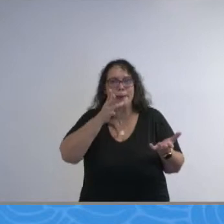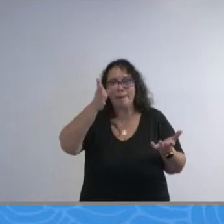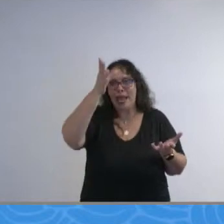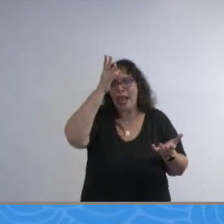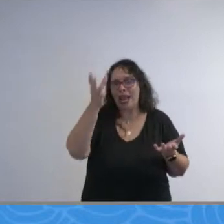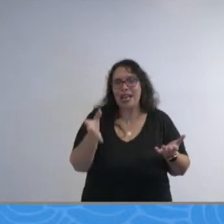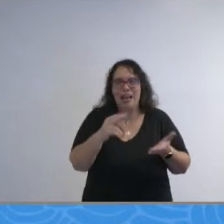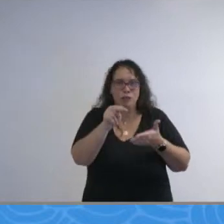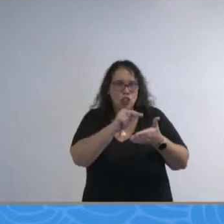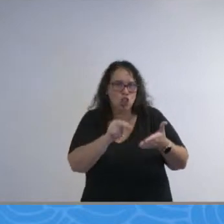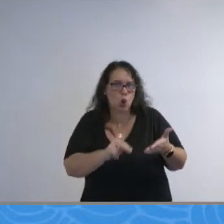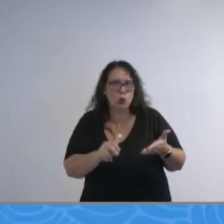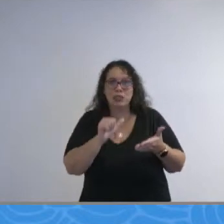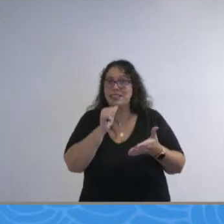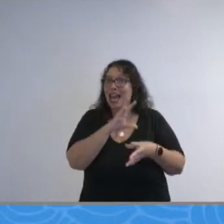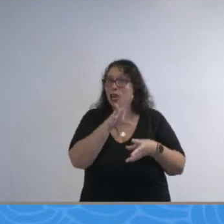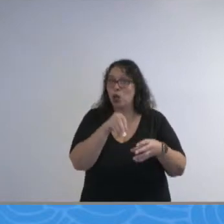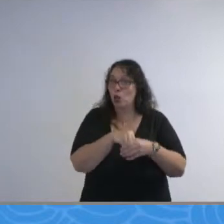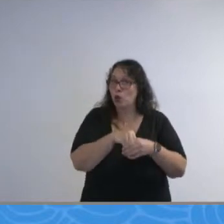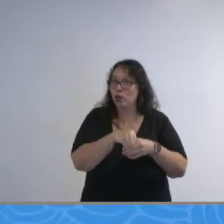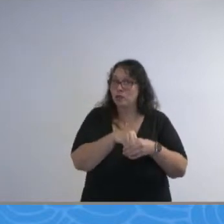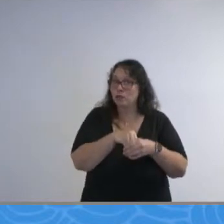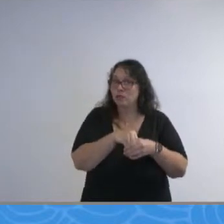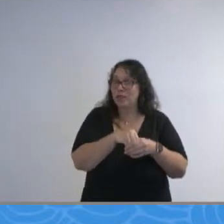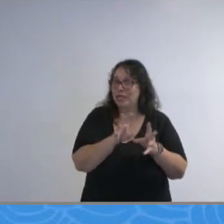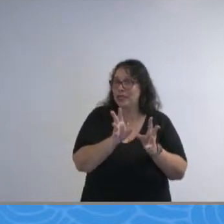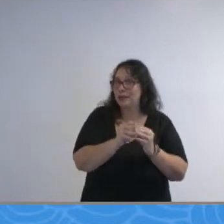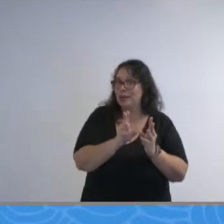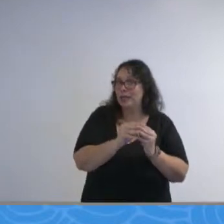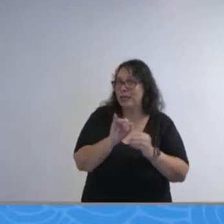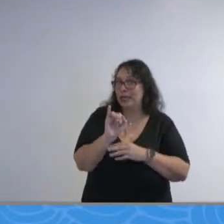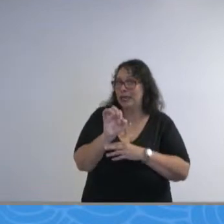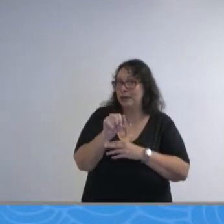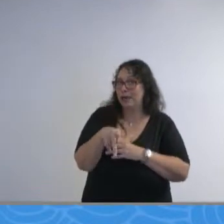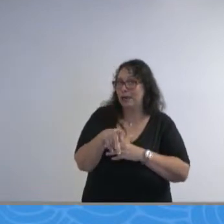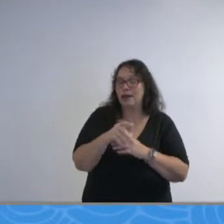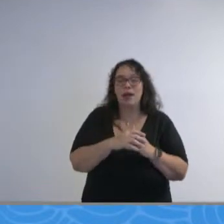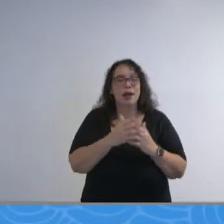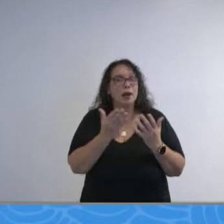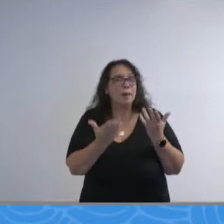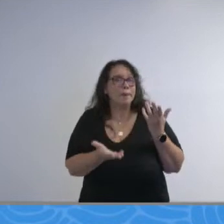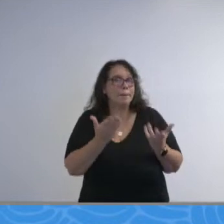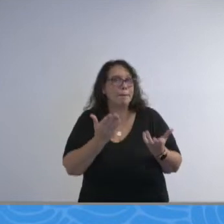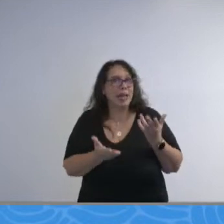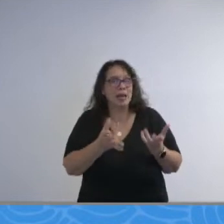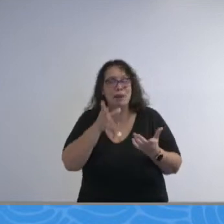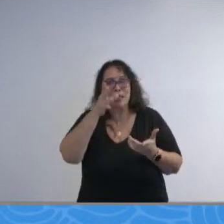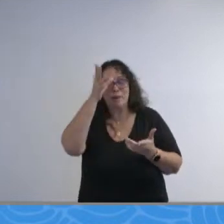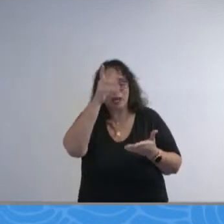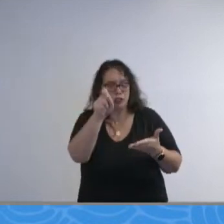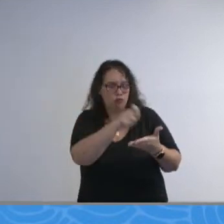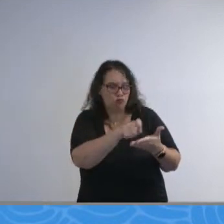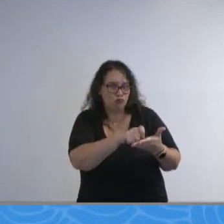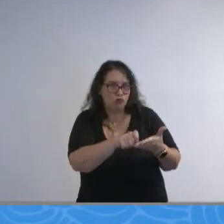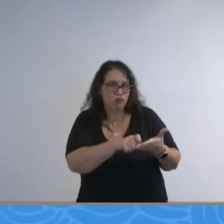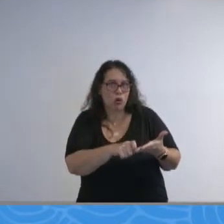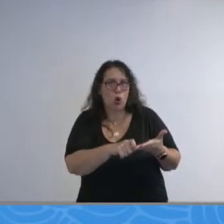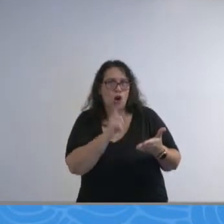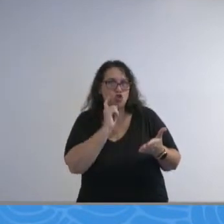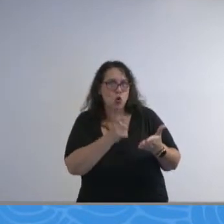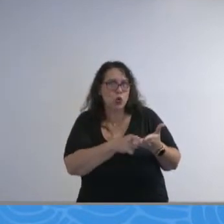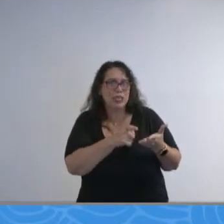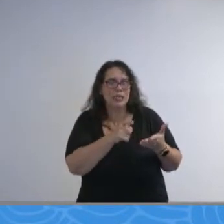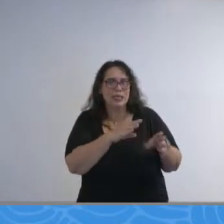has notes that were not included in the IEP. Maybe the parent has noted certain behaviors